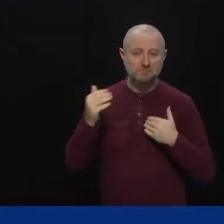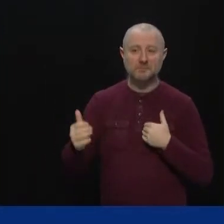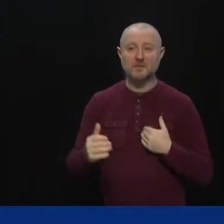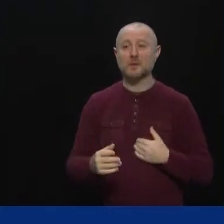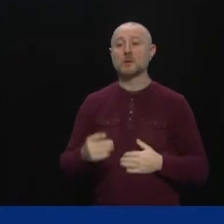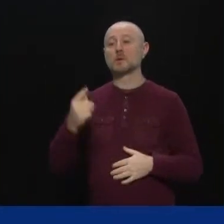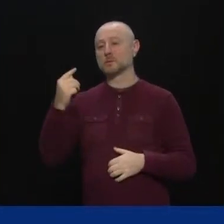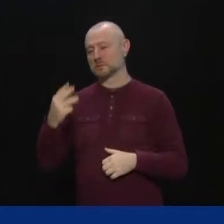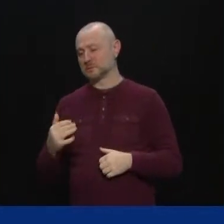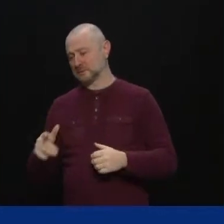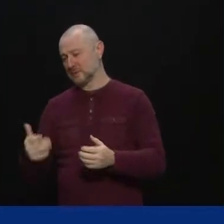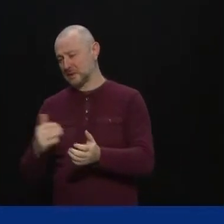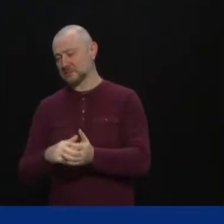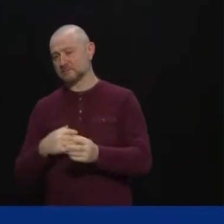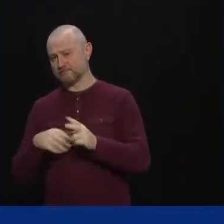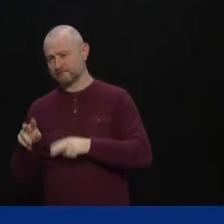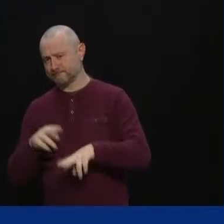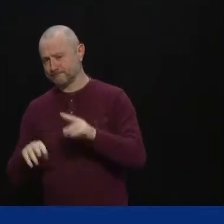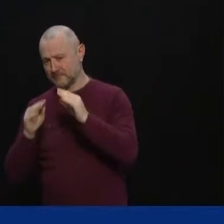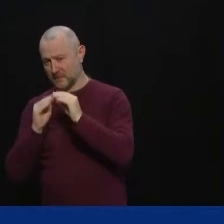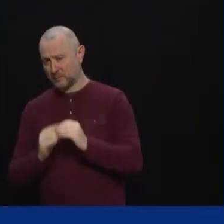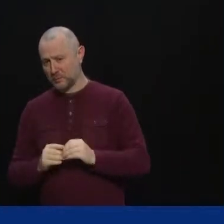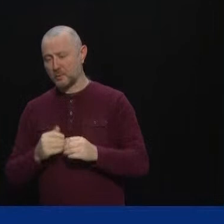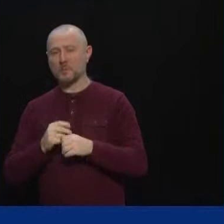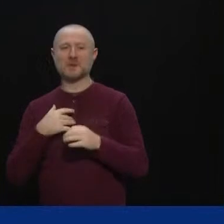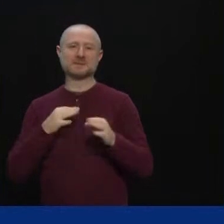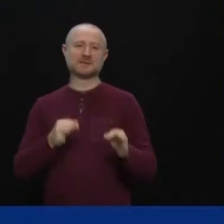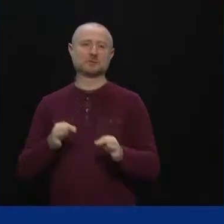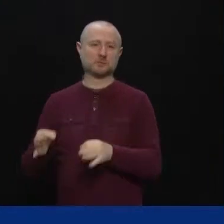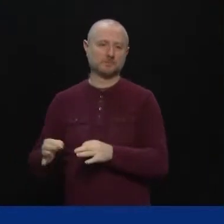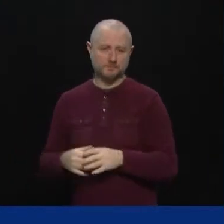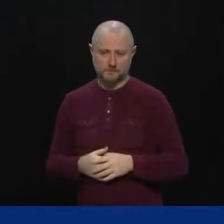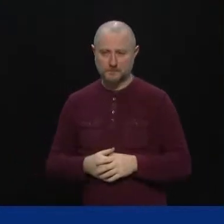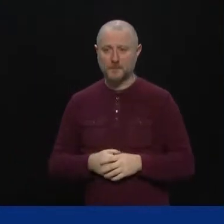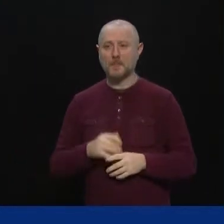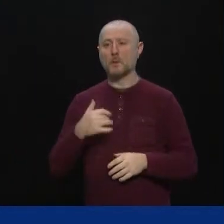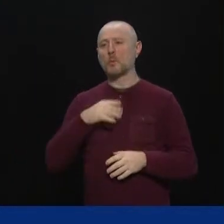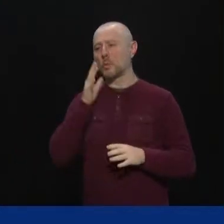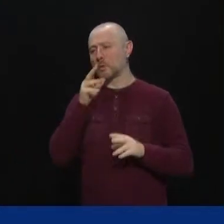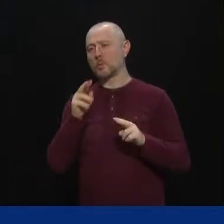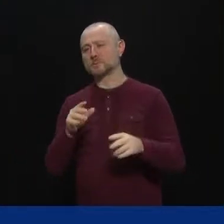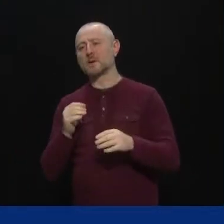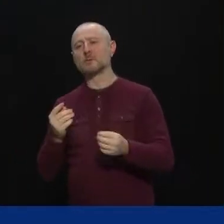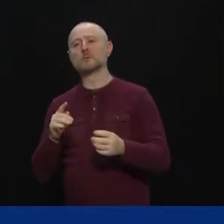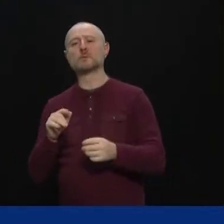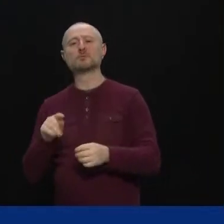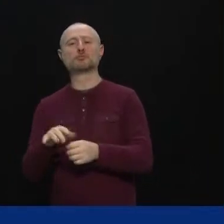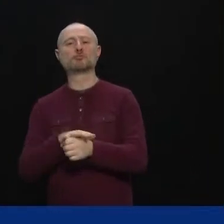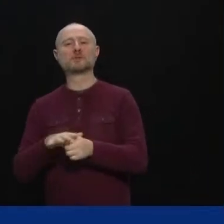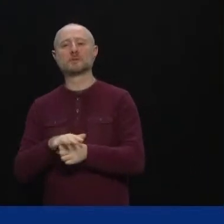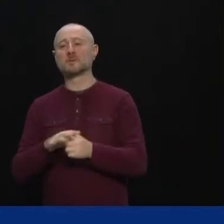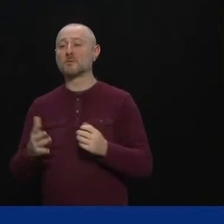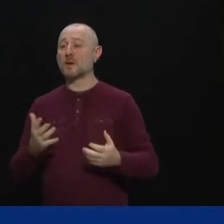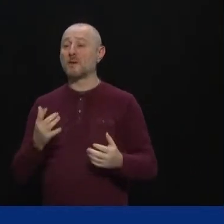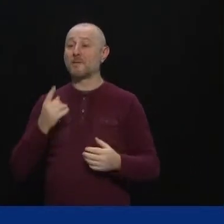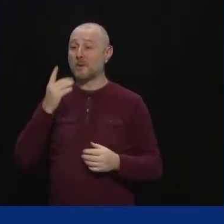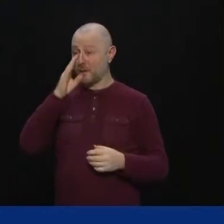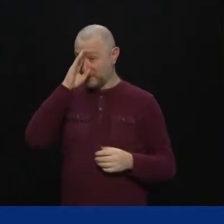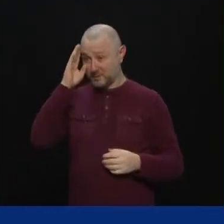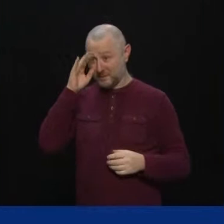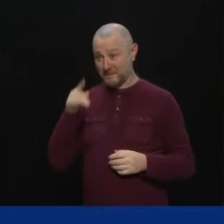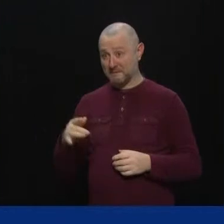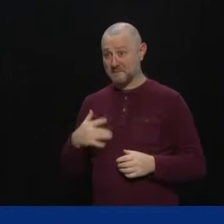going to do, and we had to look at a region now, so there could be more transports between hospitals. So one hospital may not be able to do it because they're